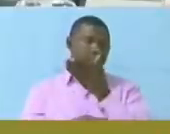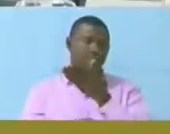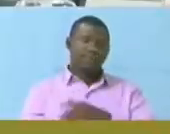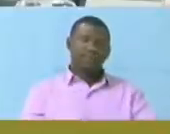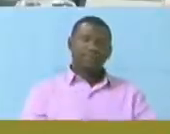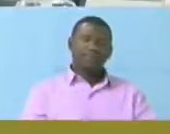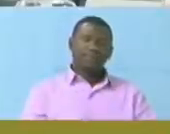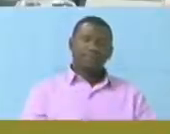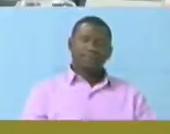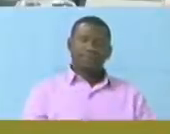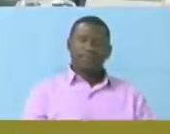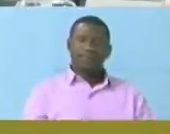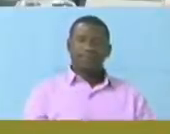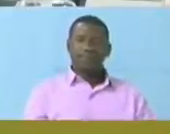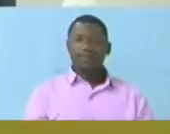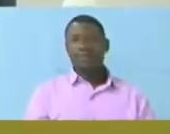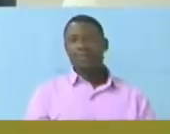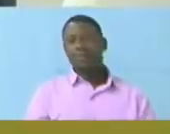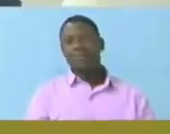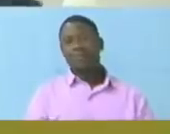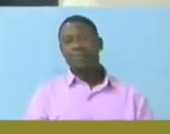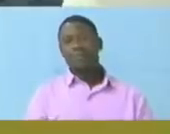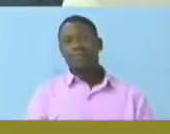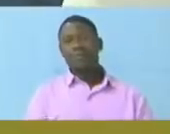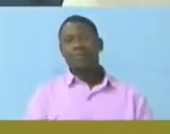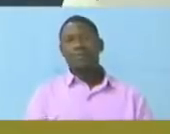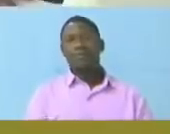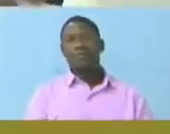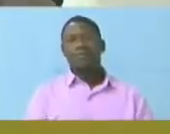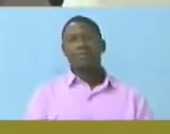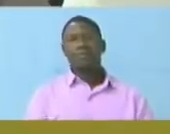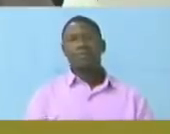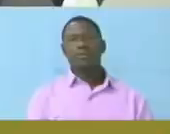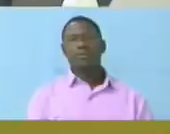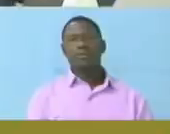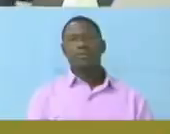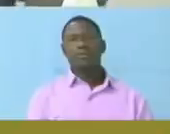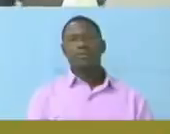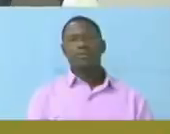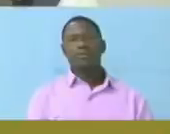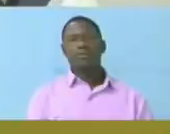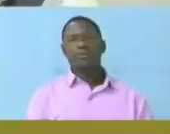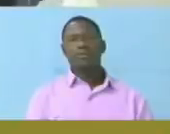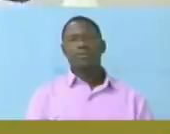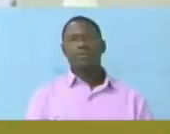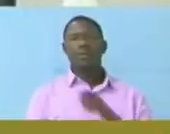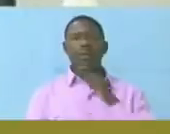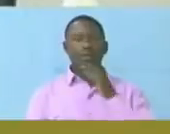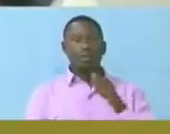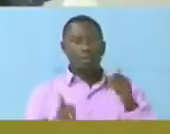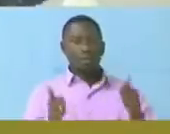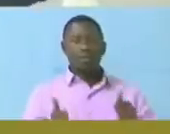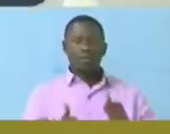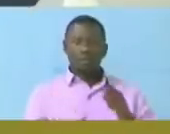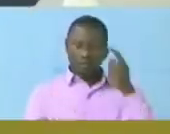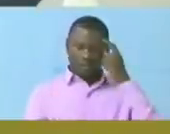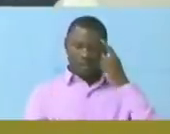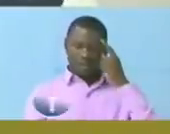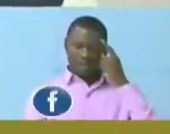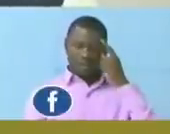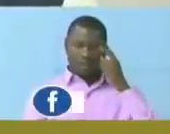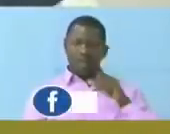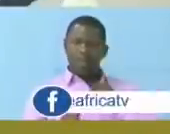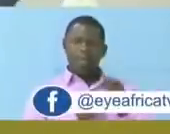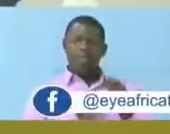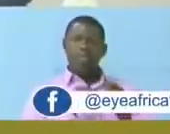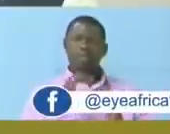ra police korda leto. So wala na haki na ujie muda kwa zanta tala wakaito ubuko kono le. Mr. Chair, perhaps this is a convenient time to